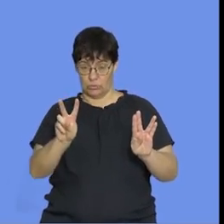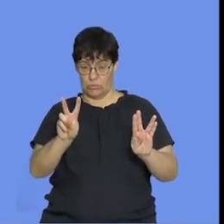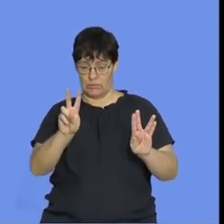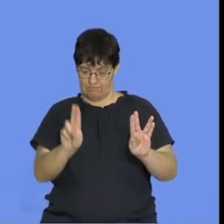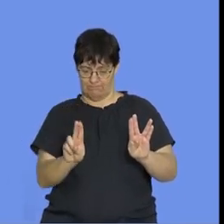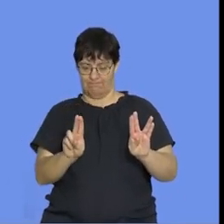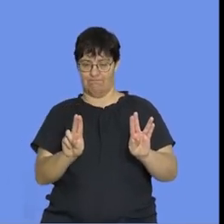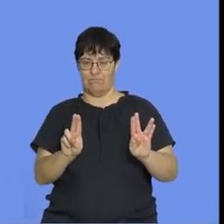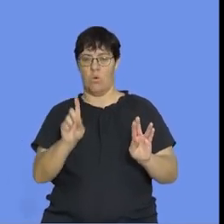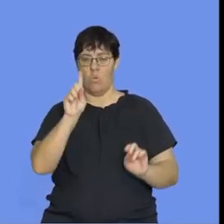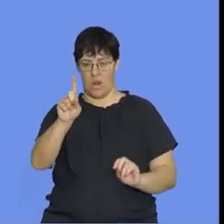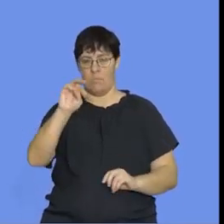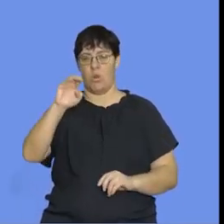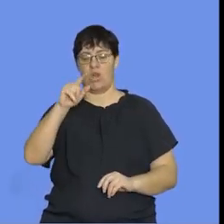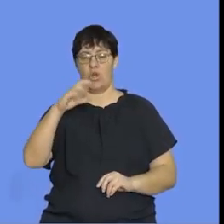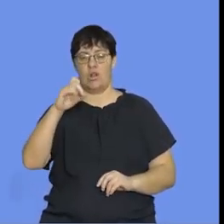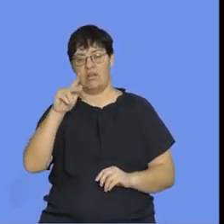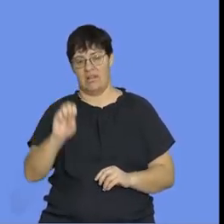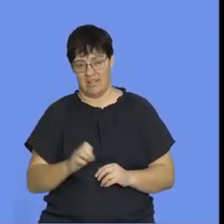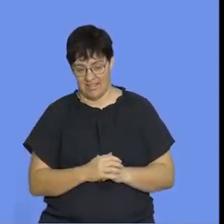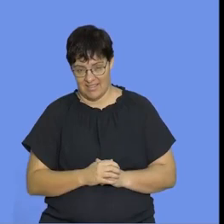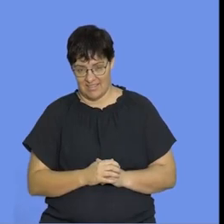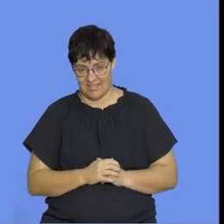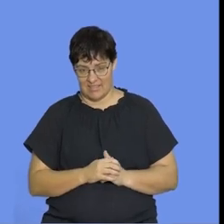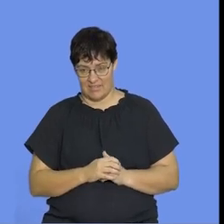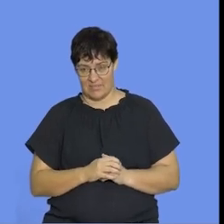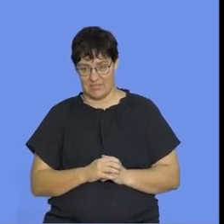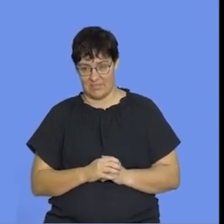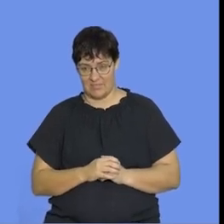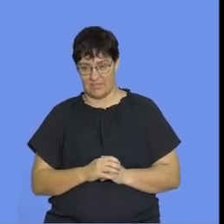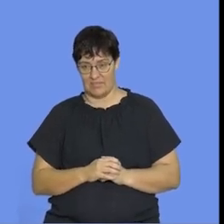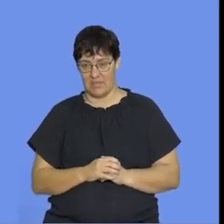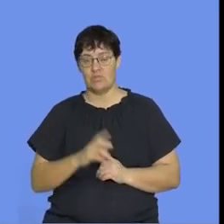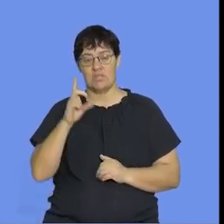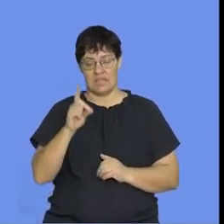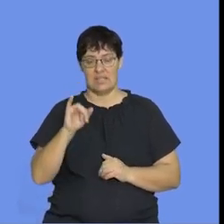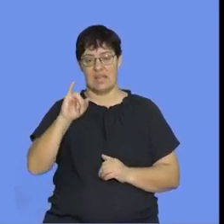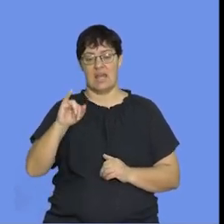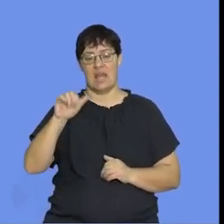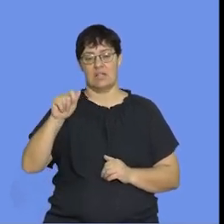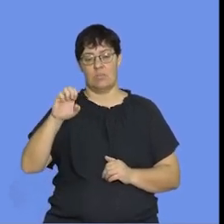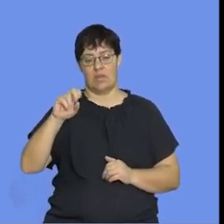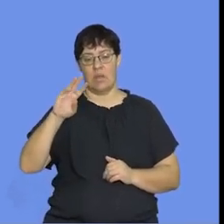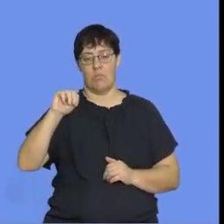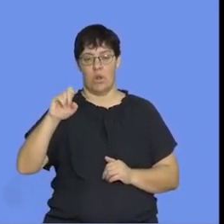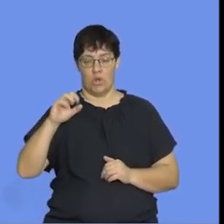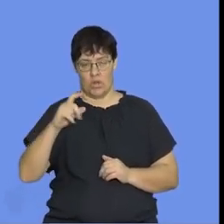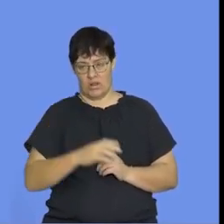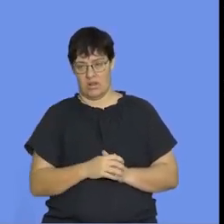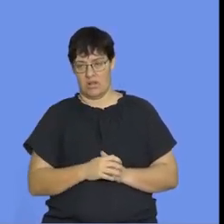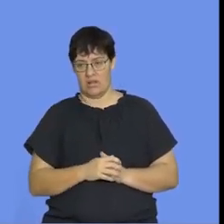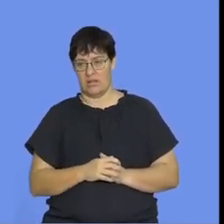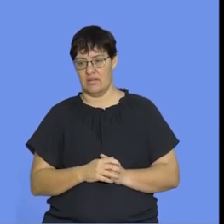we know that oxygen actually exists as a diatomic molecule of an element. So there is